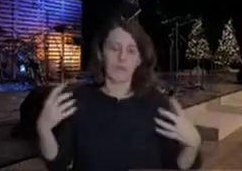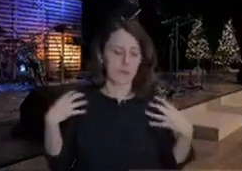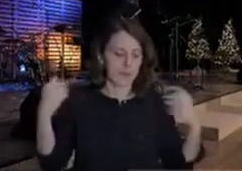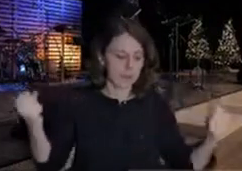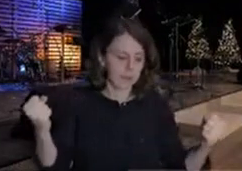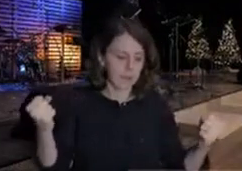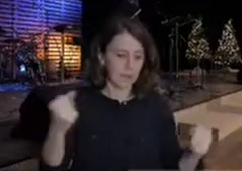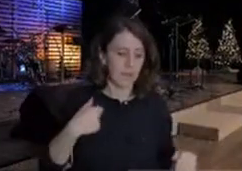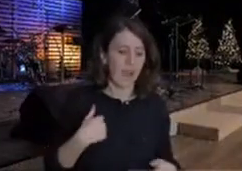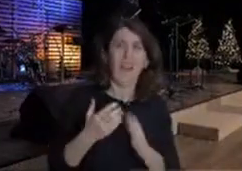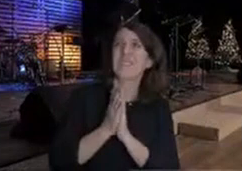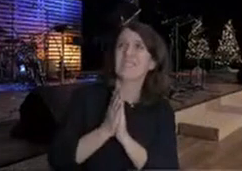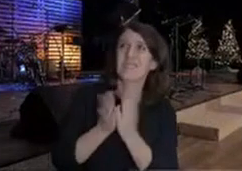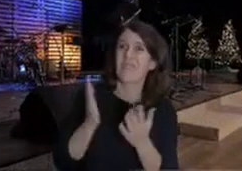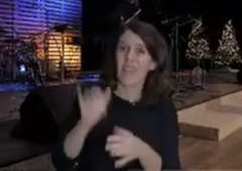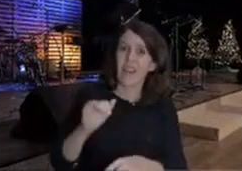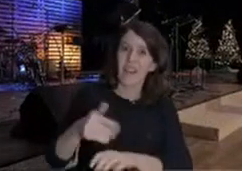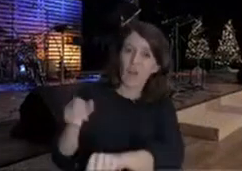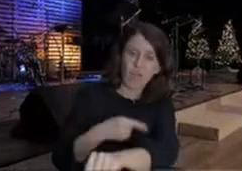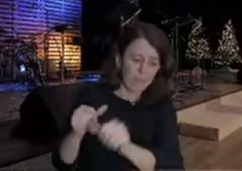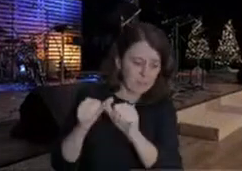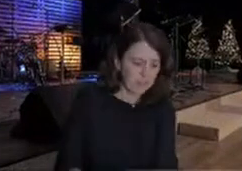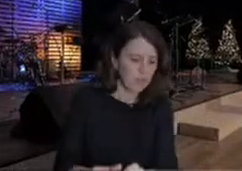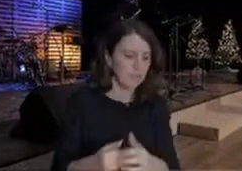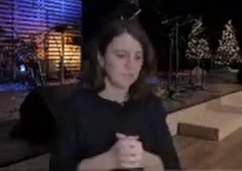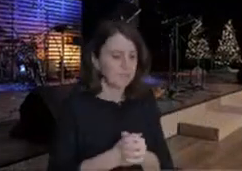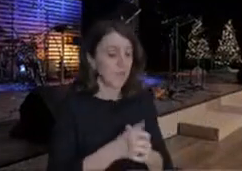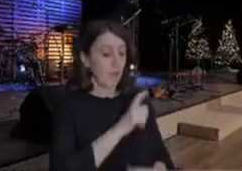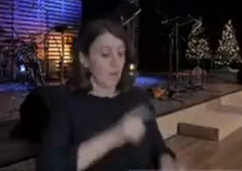And he answered, until the cities lie ruined and without